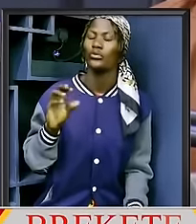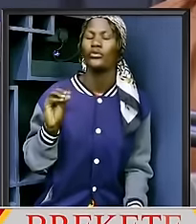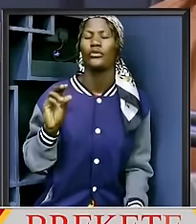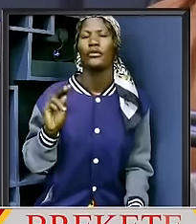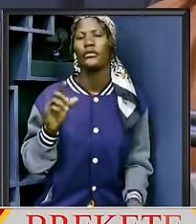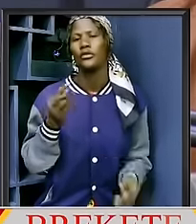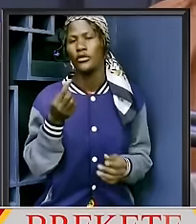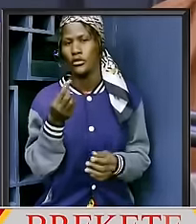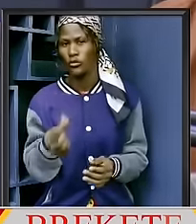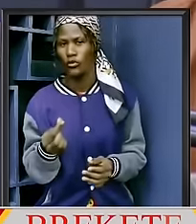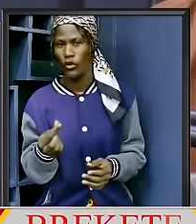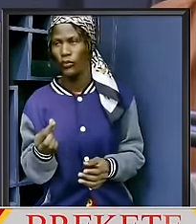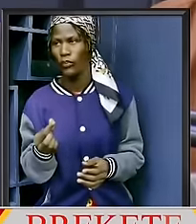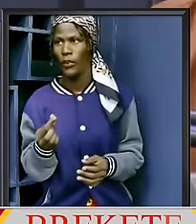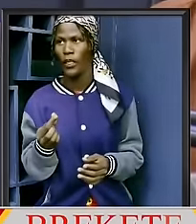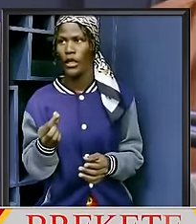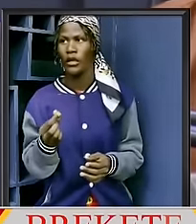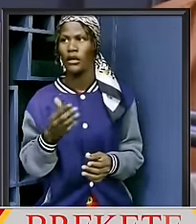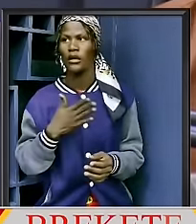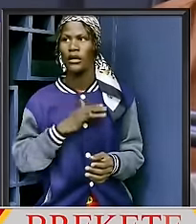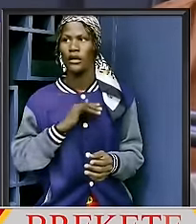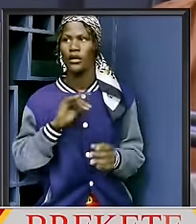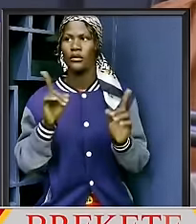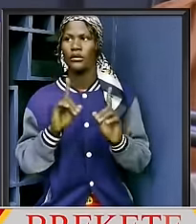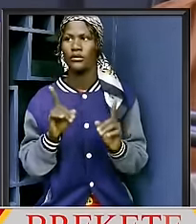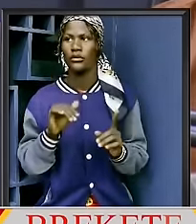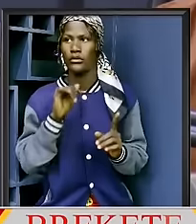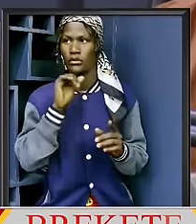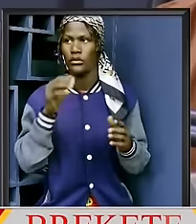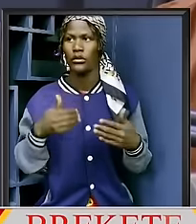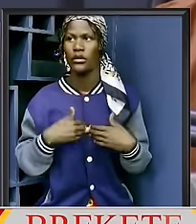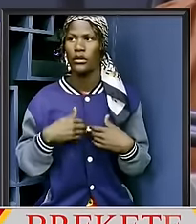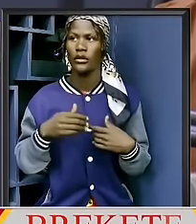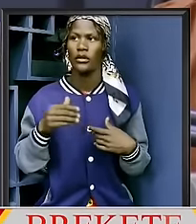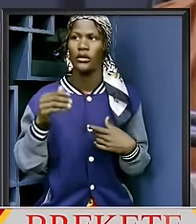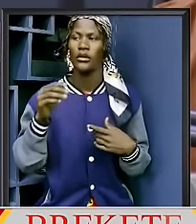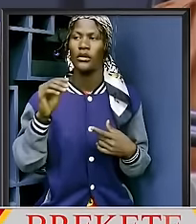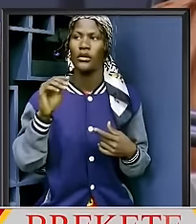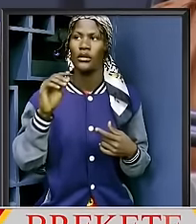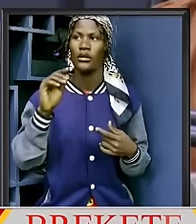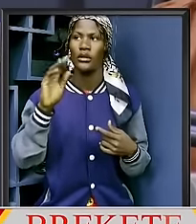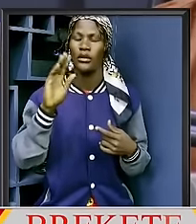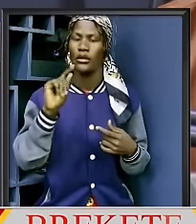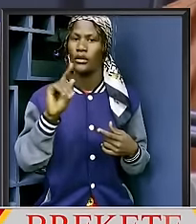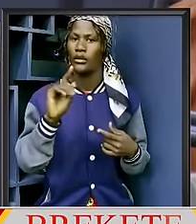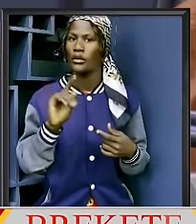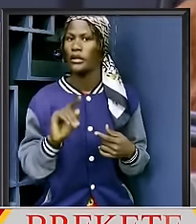money? So you don't get 13 bank accounts? No. I want to explain, sir. Mm. On